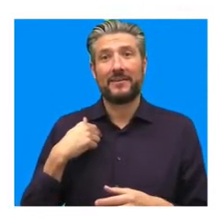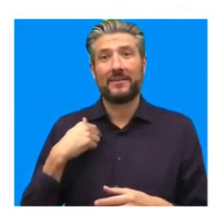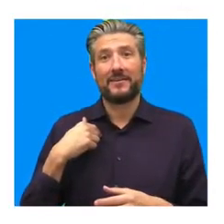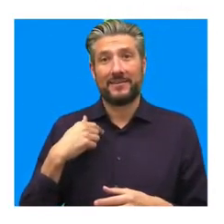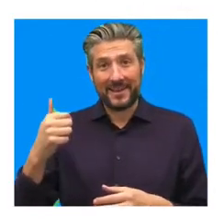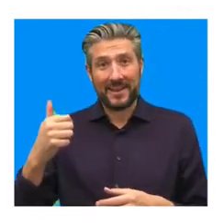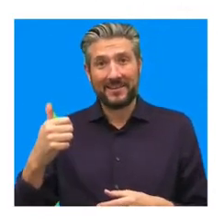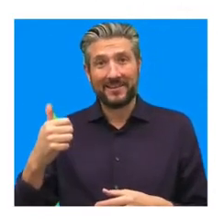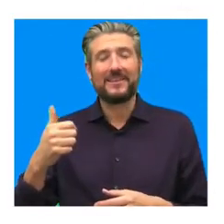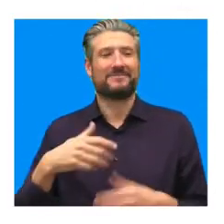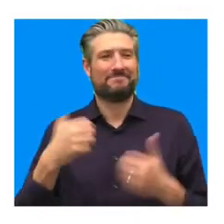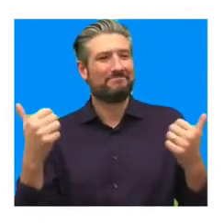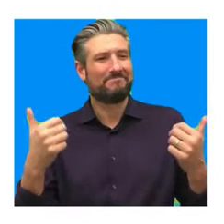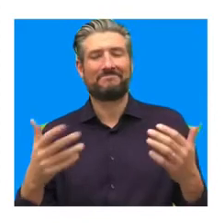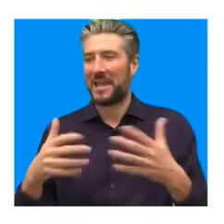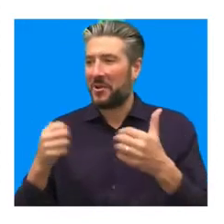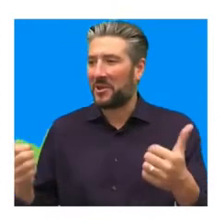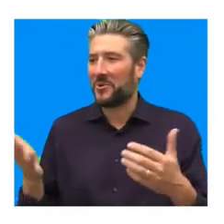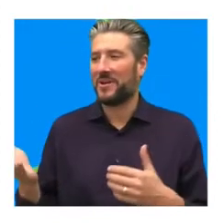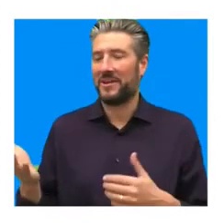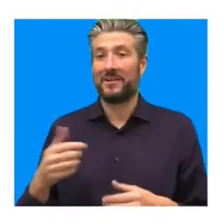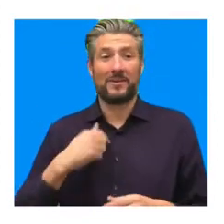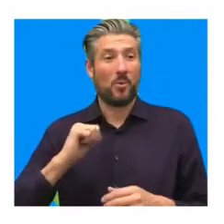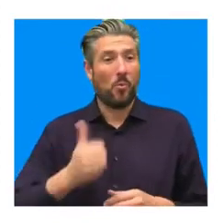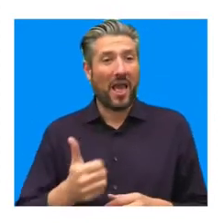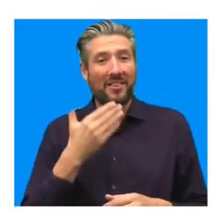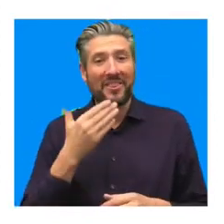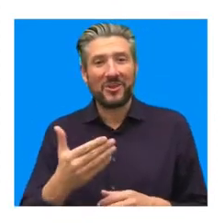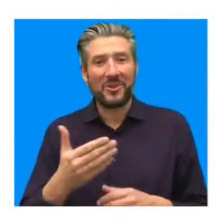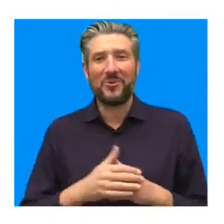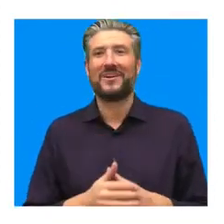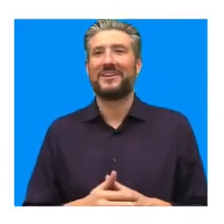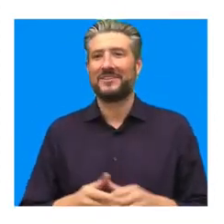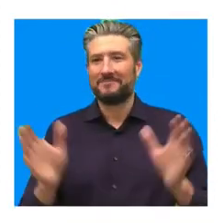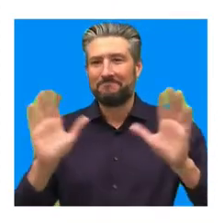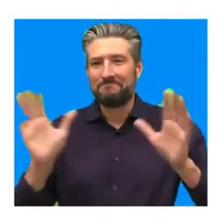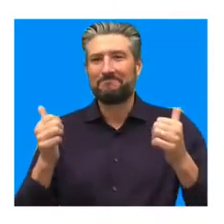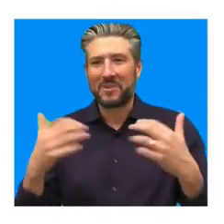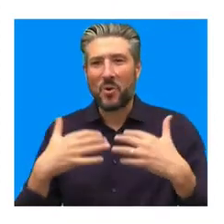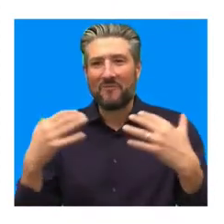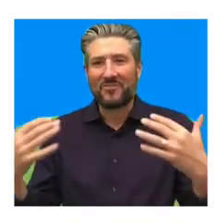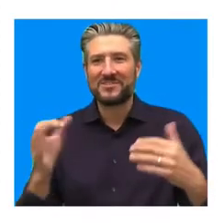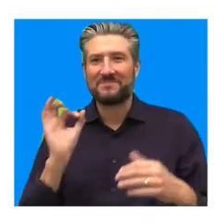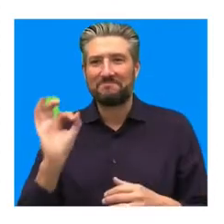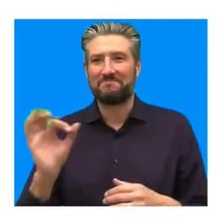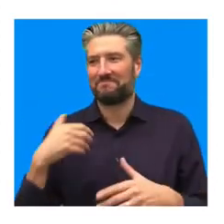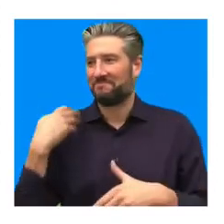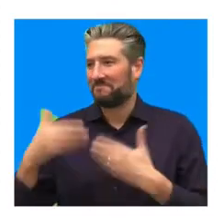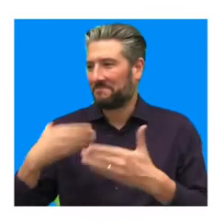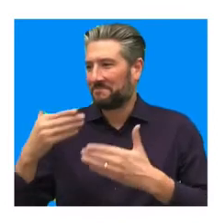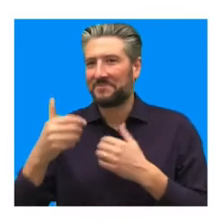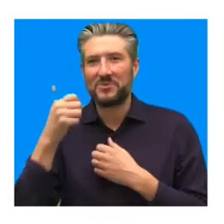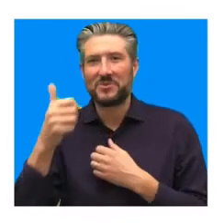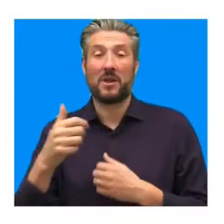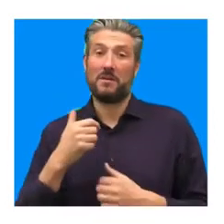doing? I'm very well, thank you. Good. Great conference, really Thank you good very much. sessions. Yeah. Well, I'm really looking forward to this one as